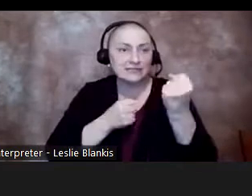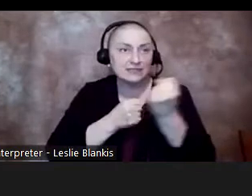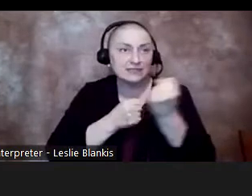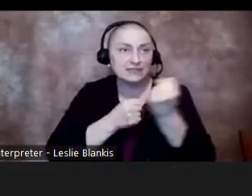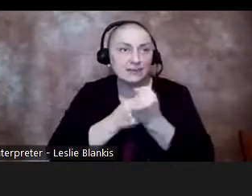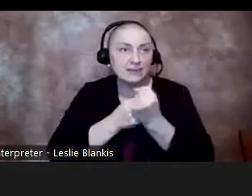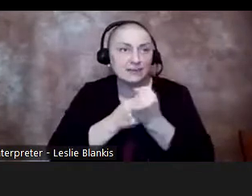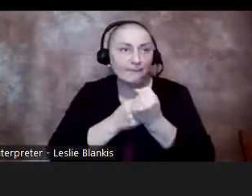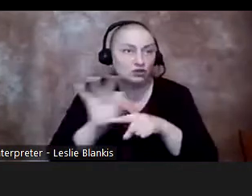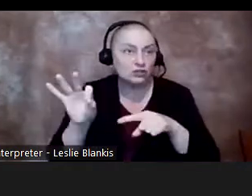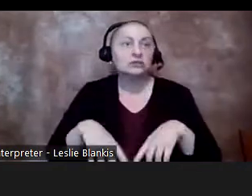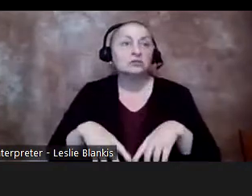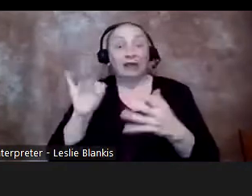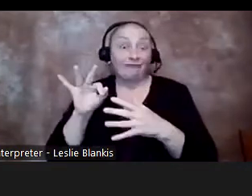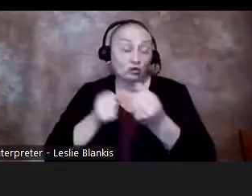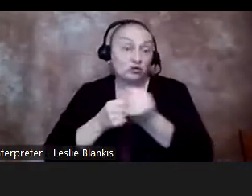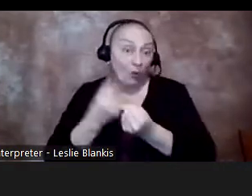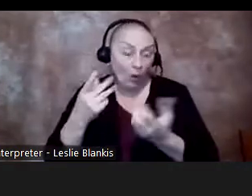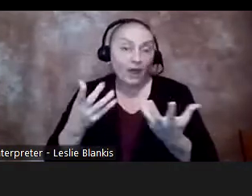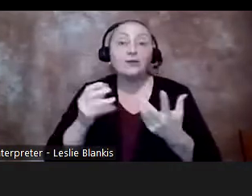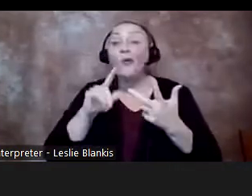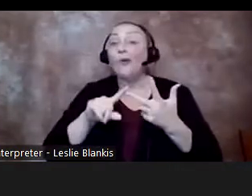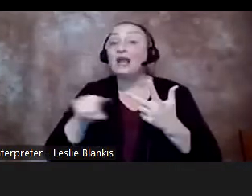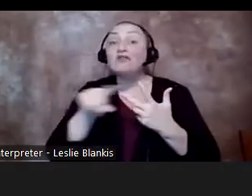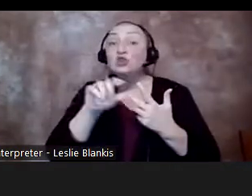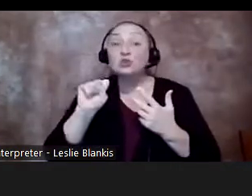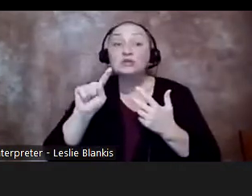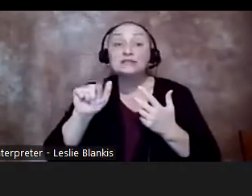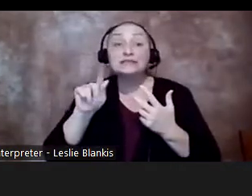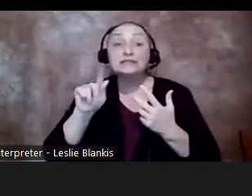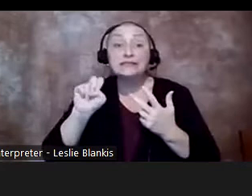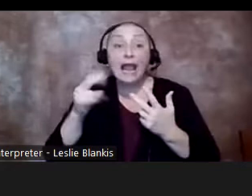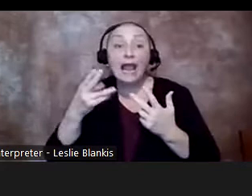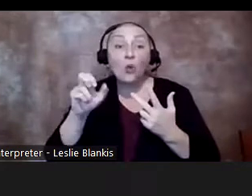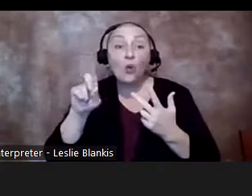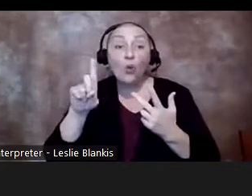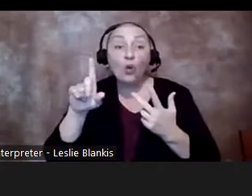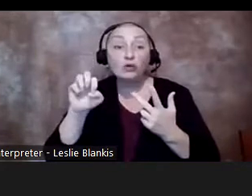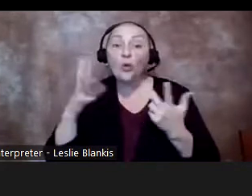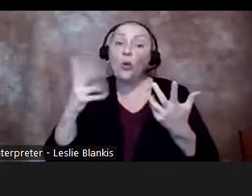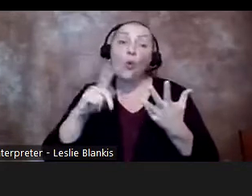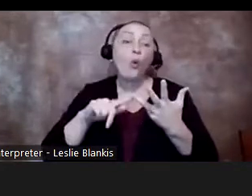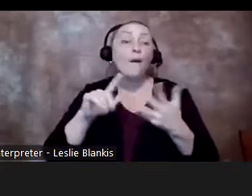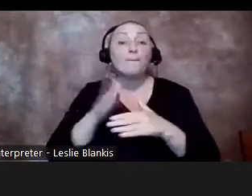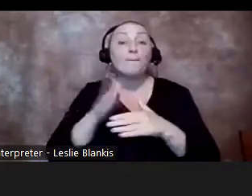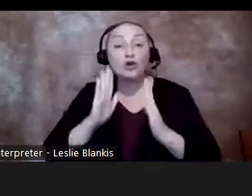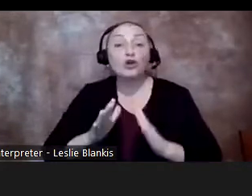support, if you support one, or if you're a stakeholder or partner, how you're engaging in here. And then